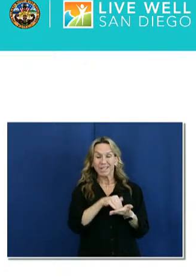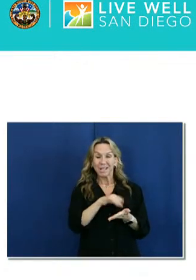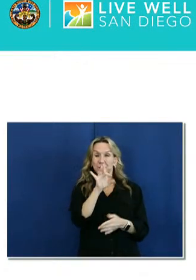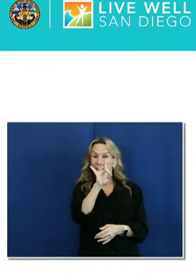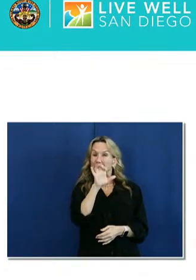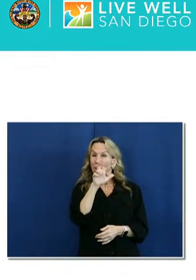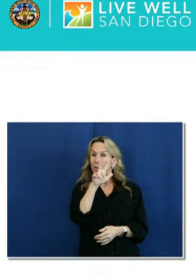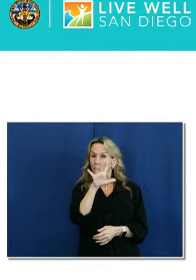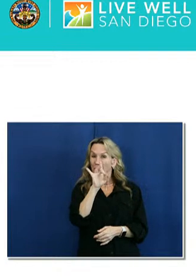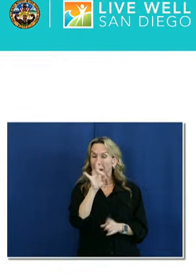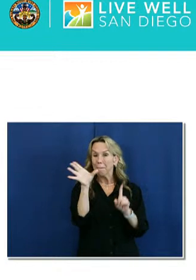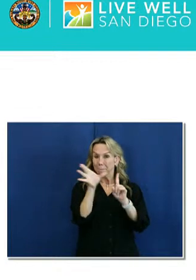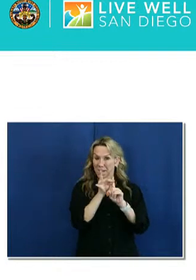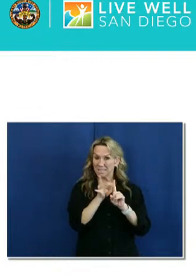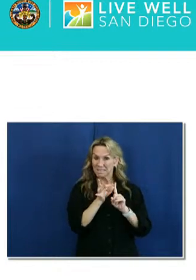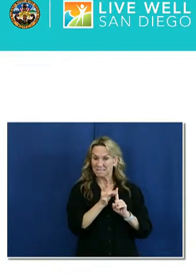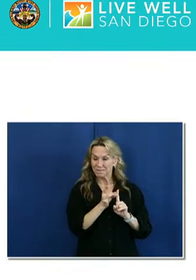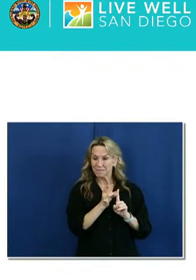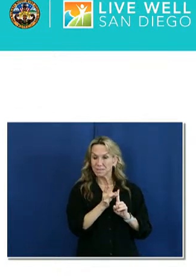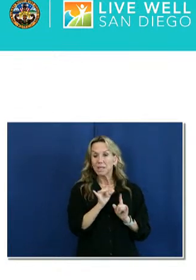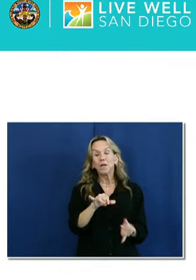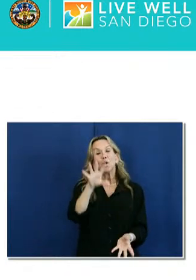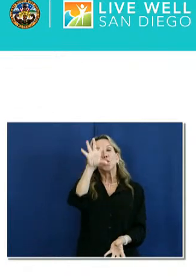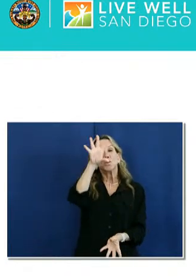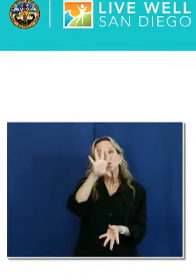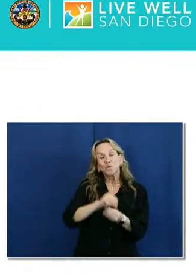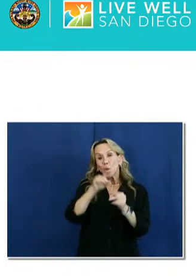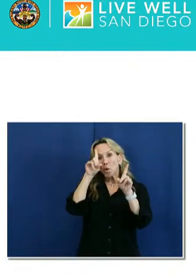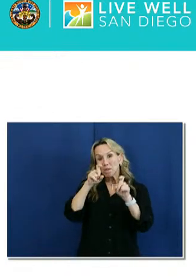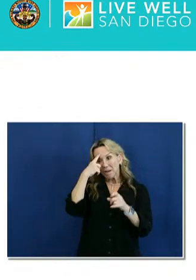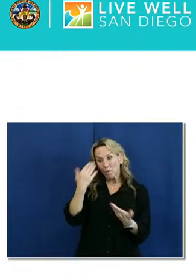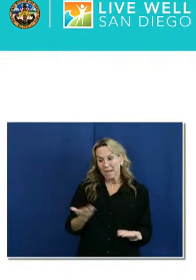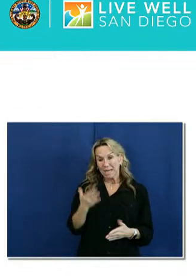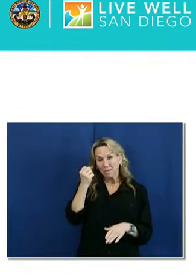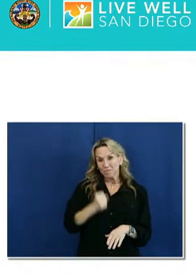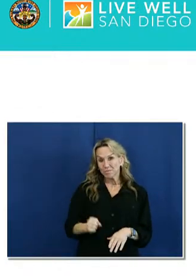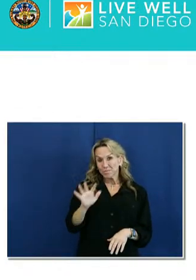7,838, percentage of positive right there. Total tests reported for our region,